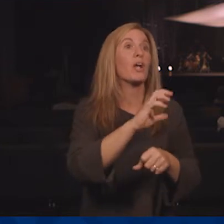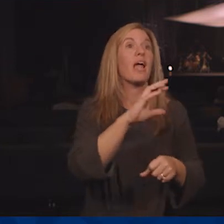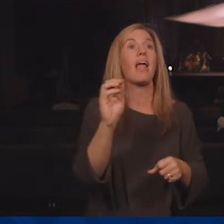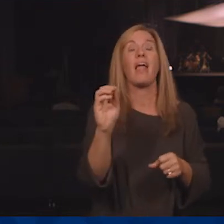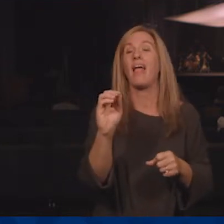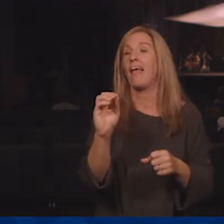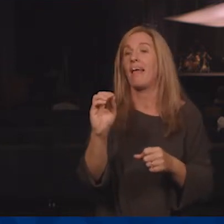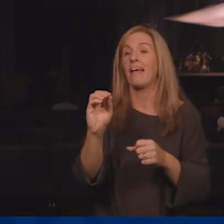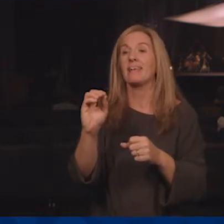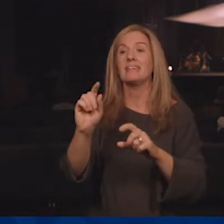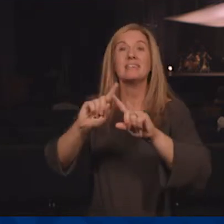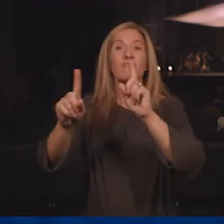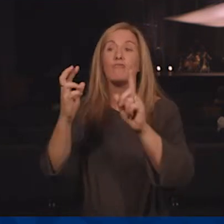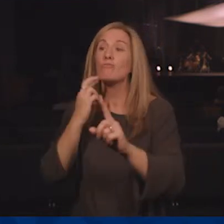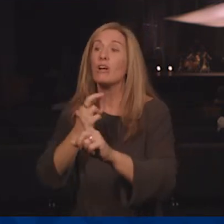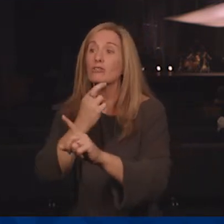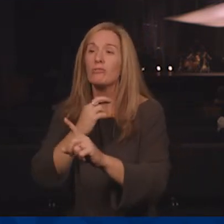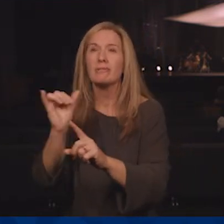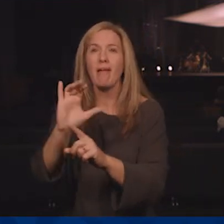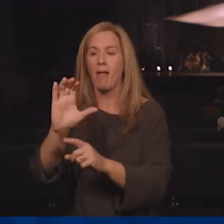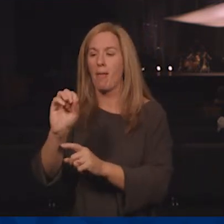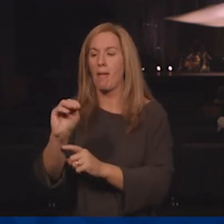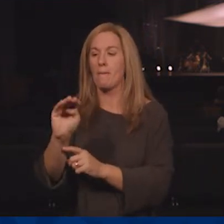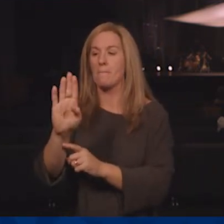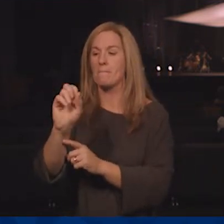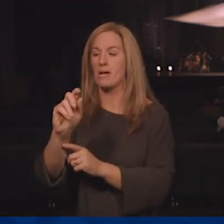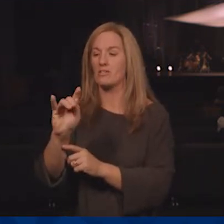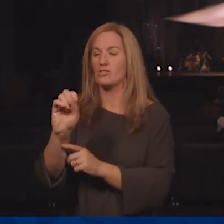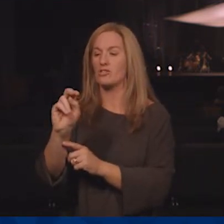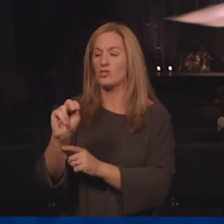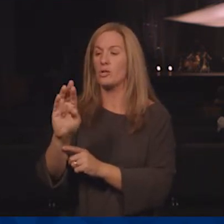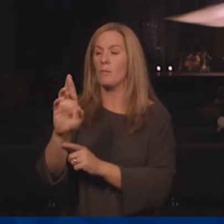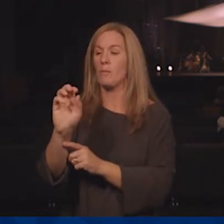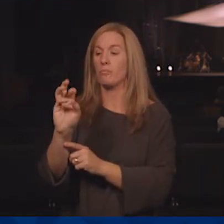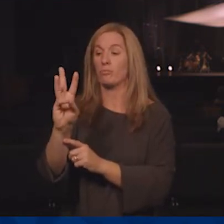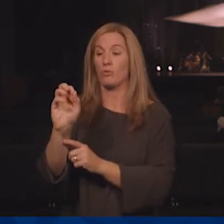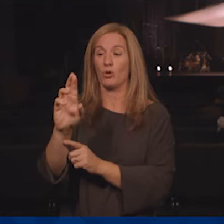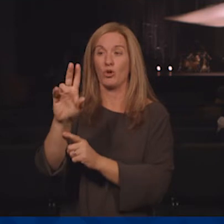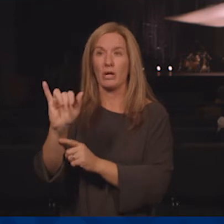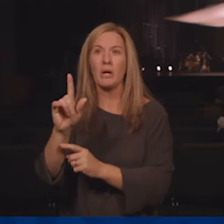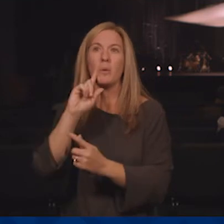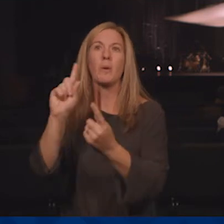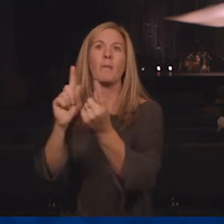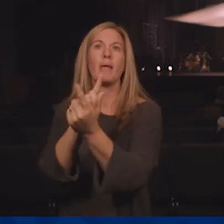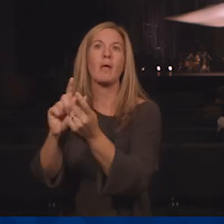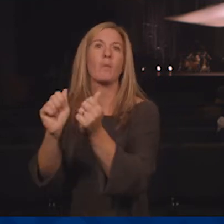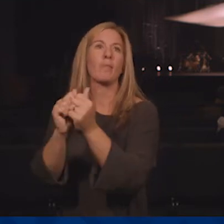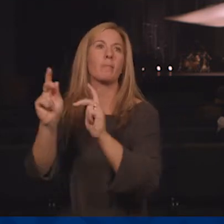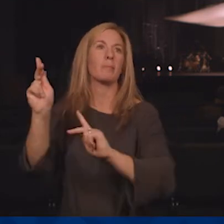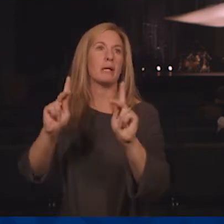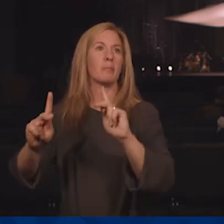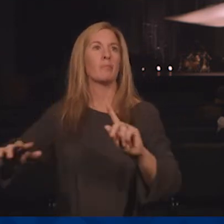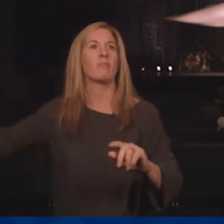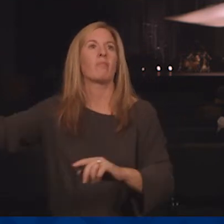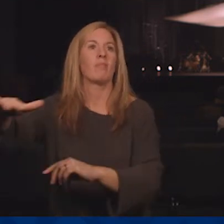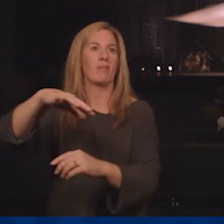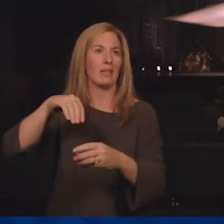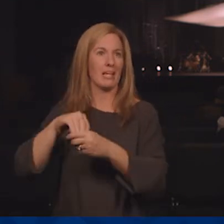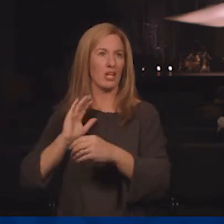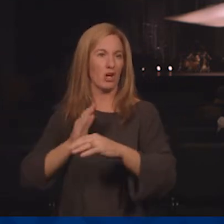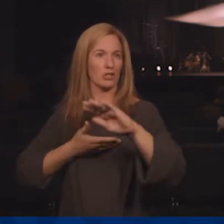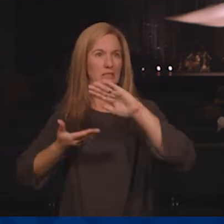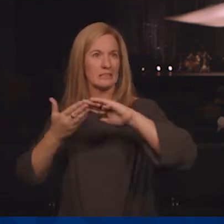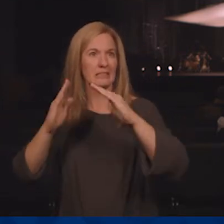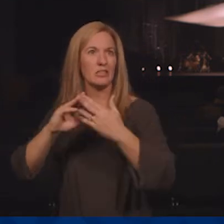to do Alpha for folks who will not come into the church every week for 9 weeks. Let